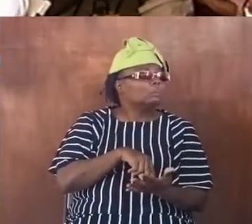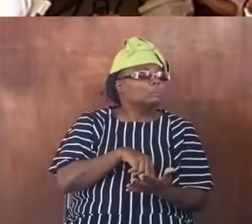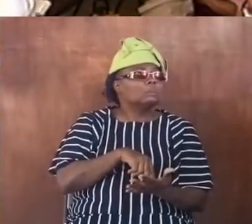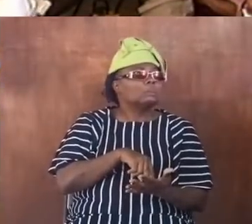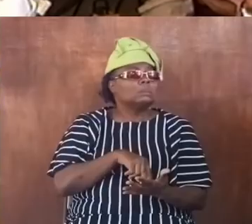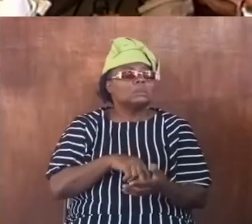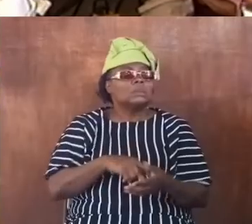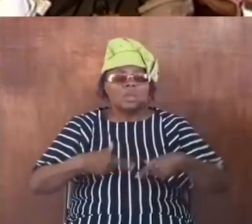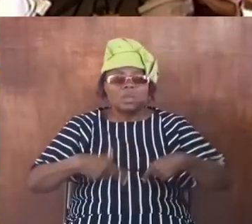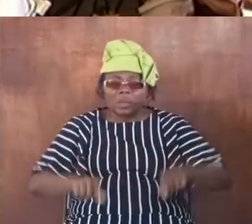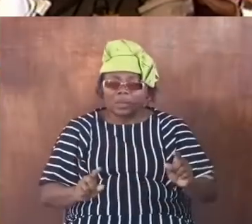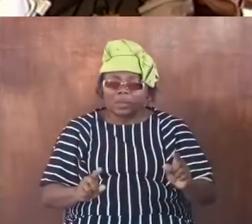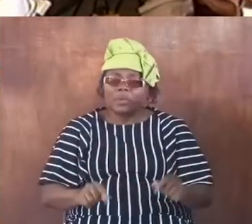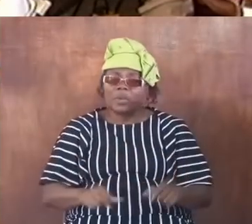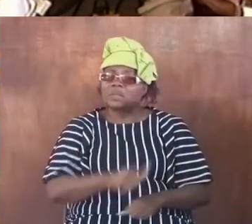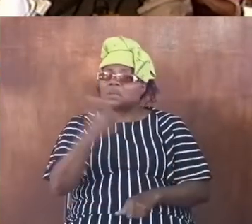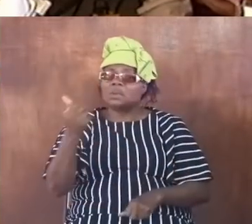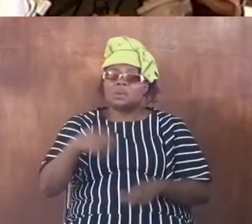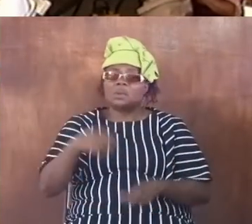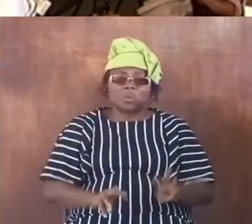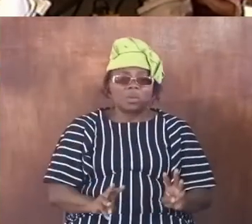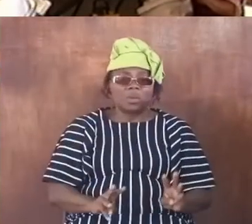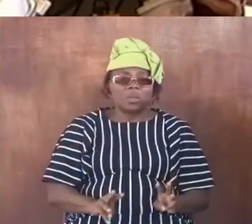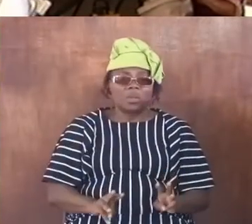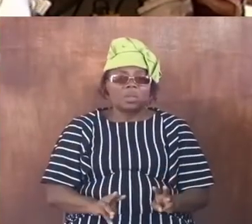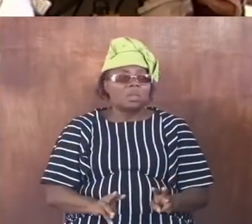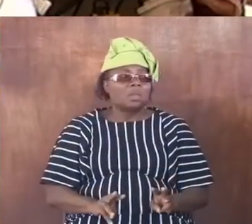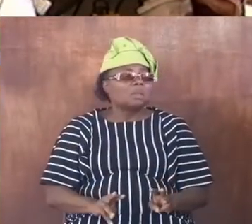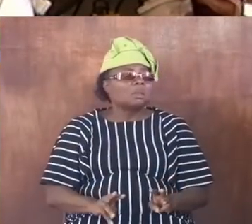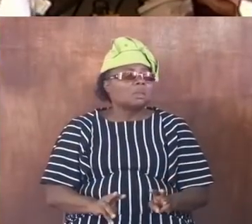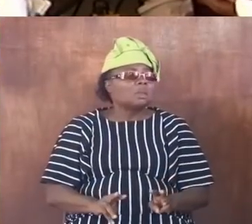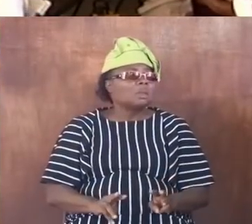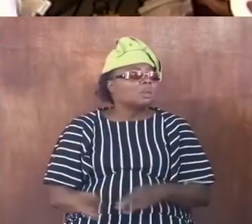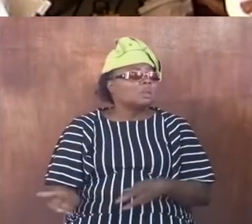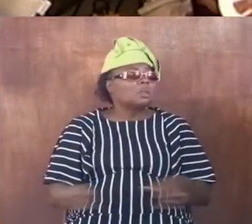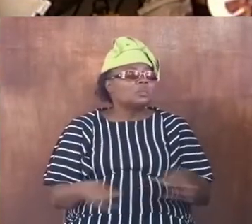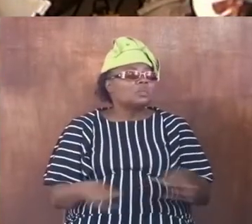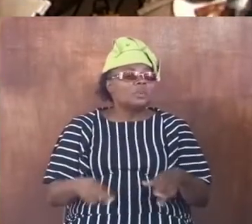Let me ask another way. Anybody here that is ready for heaven, stand.